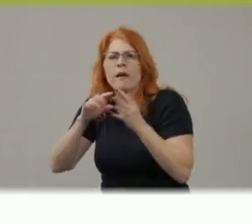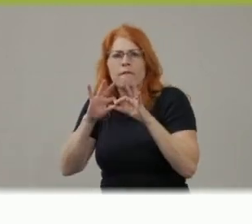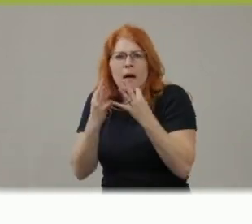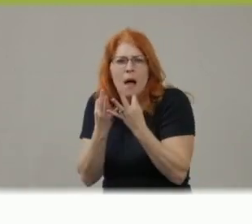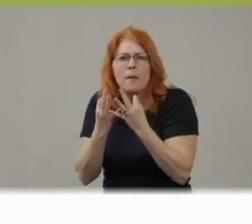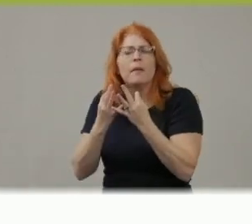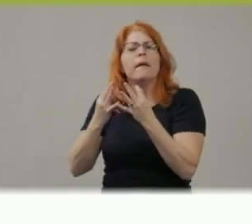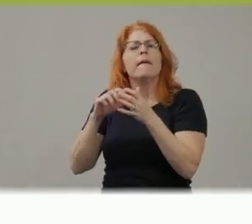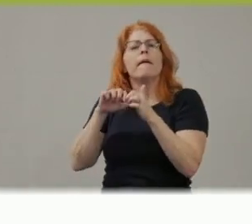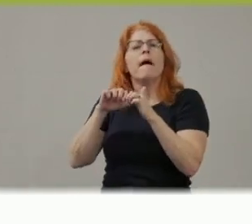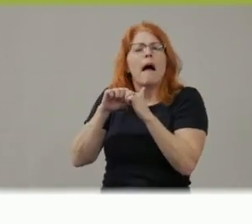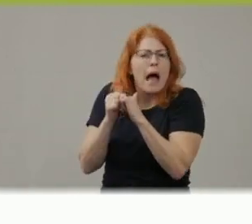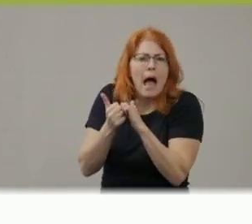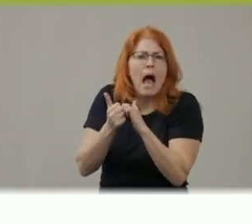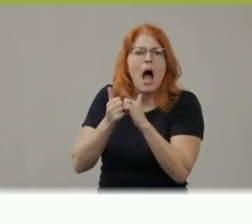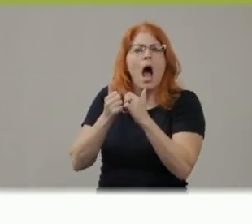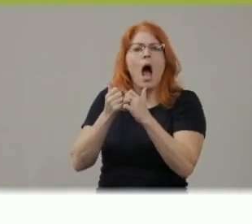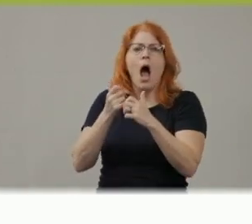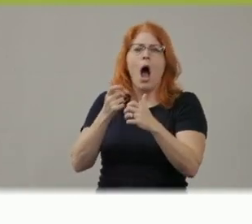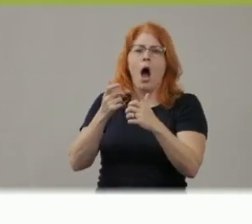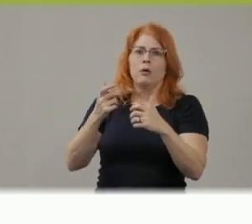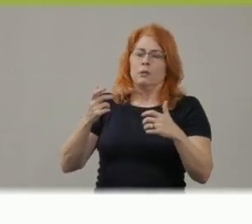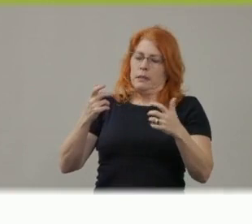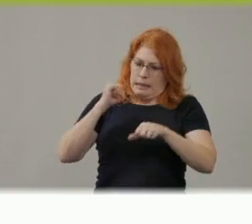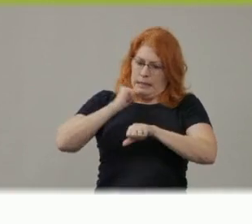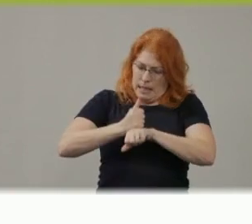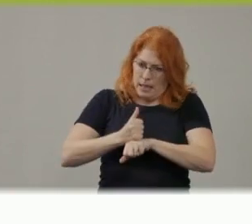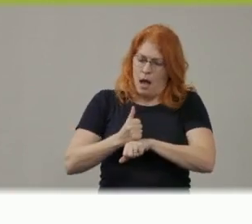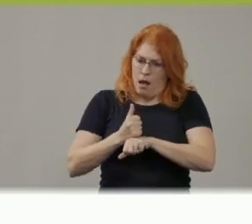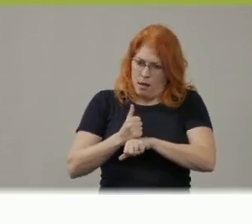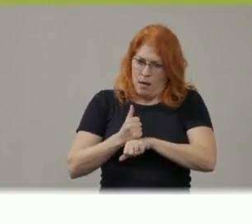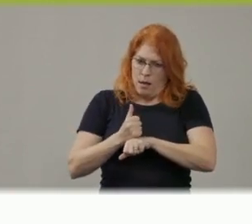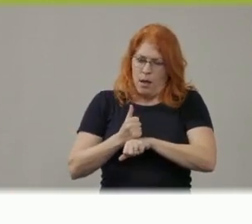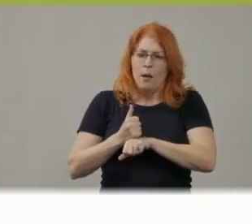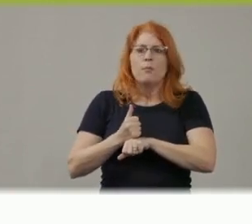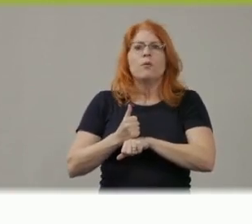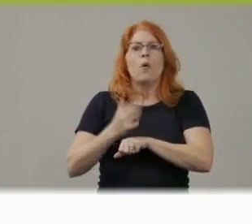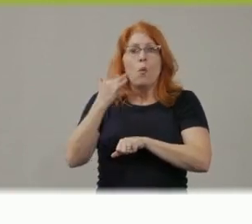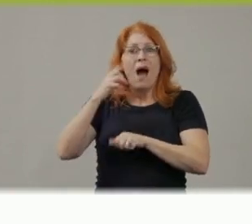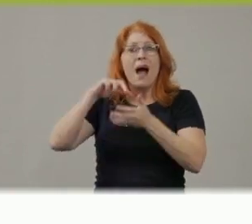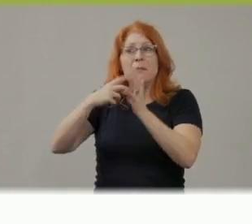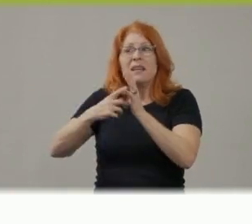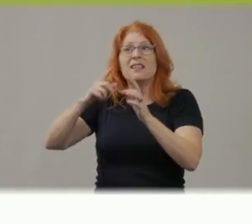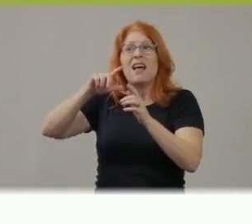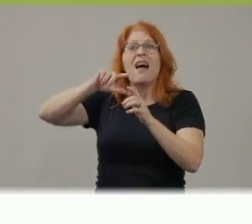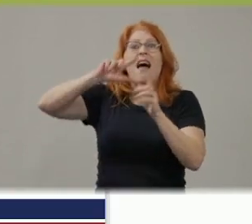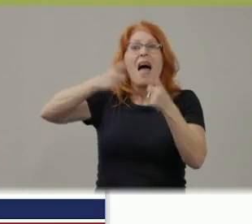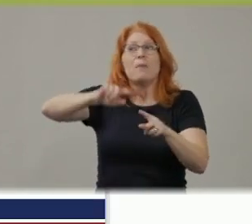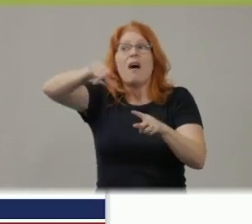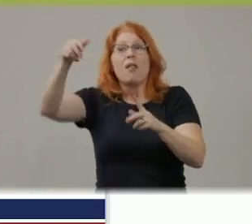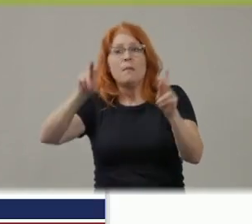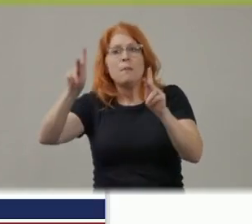family. How can you get yourself in a good place so that you can help others when necessary?